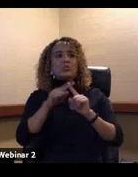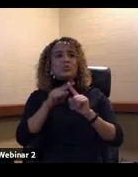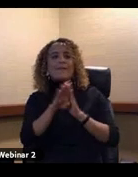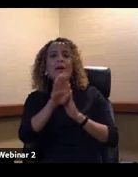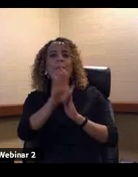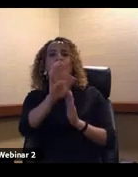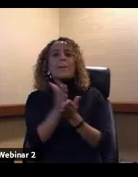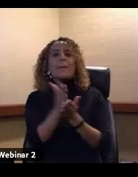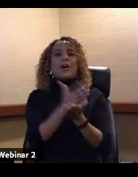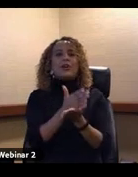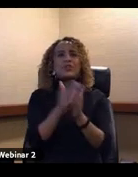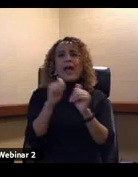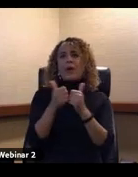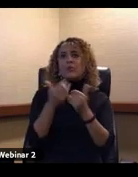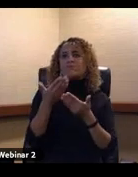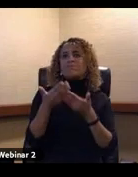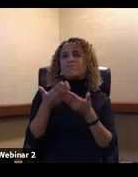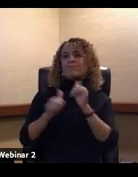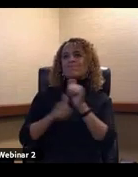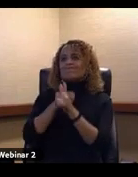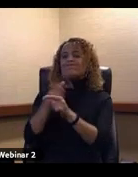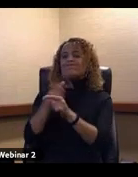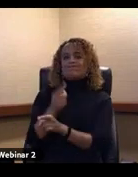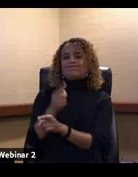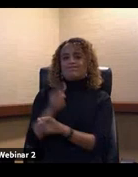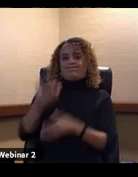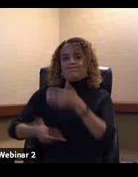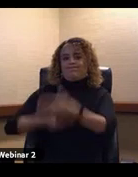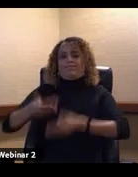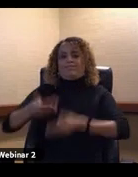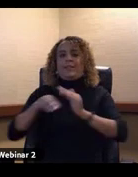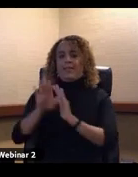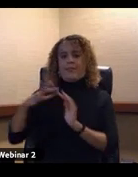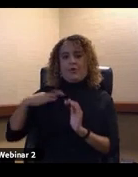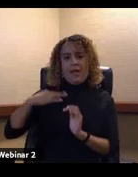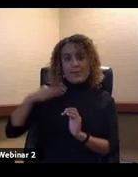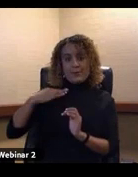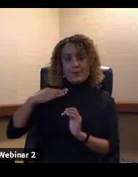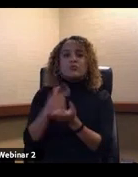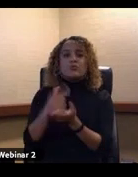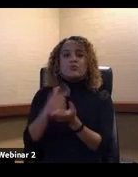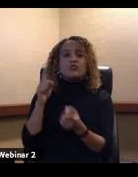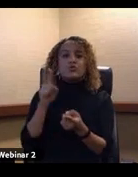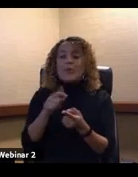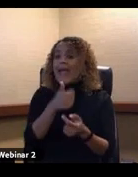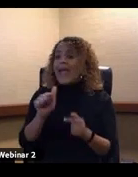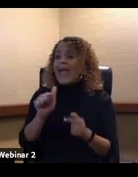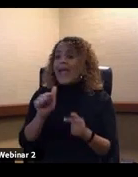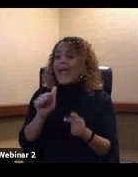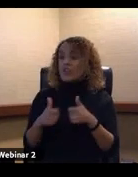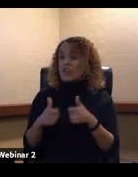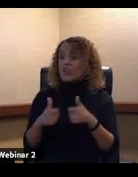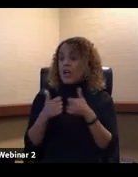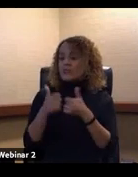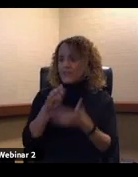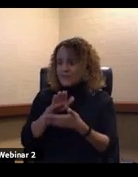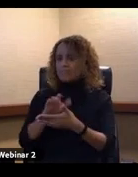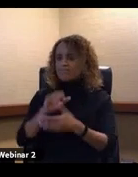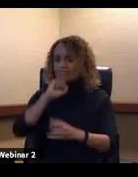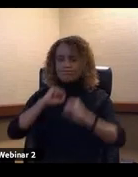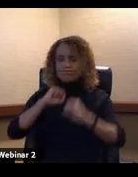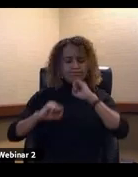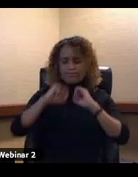budget to be submitted with their OVW application. They want to help reduce any challenges that you may face